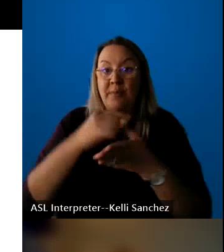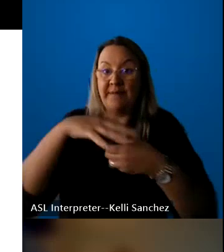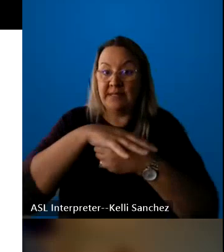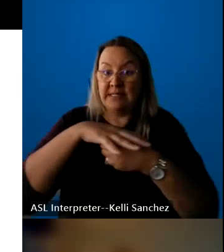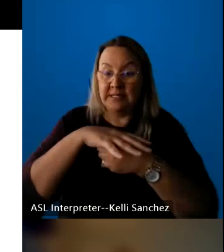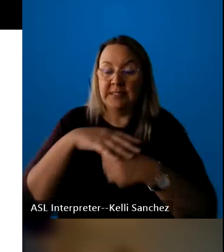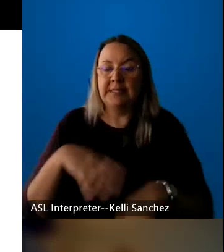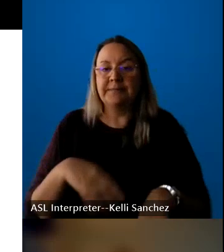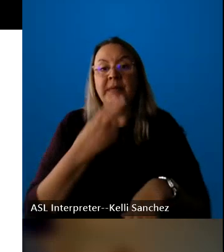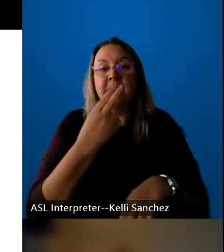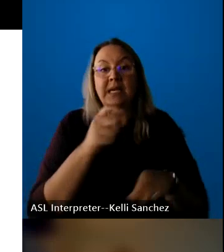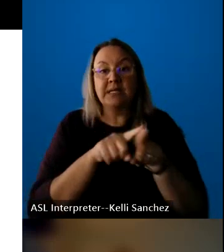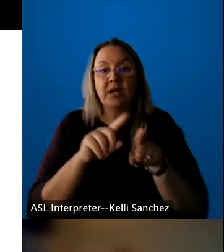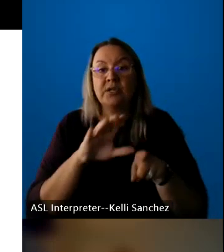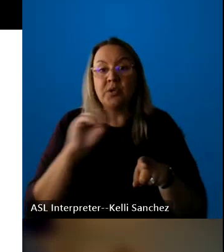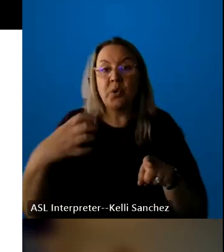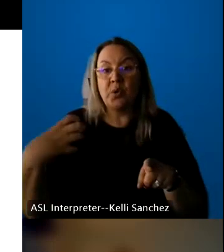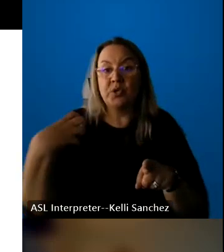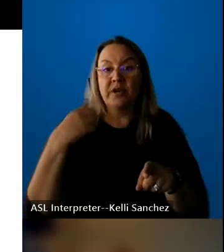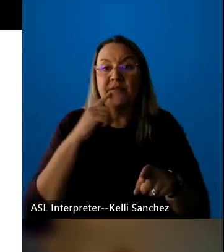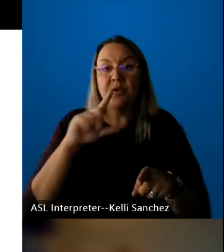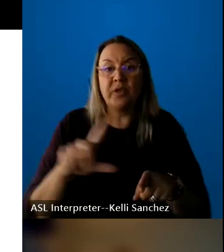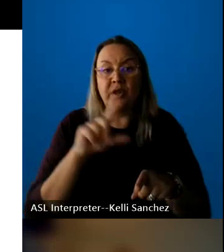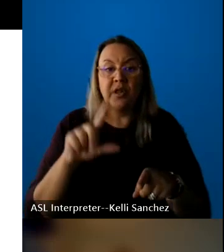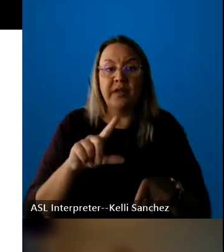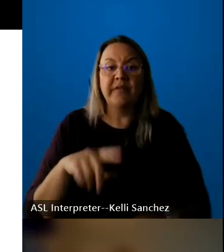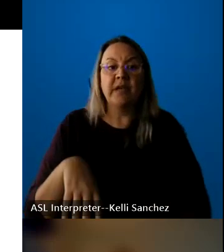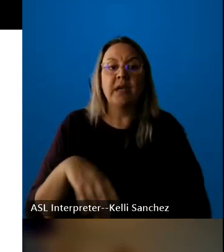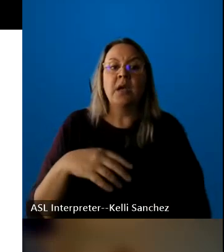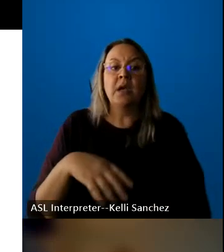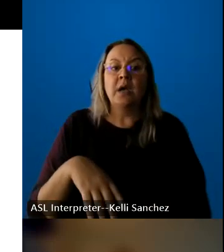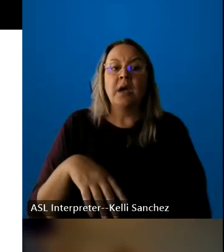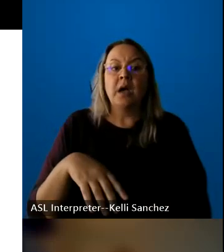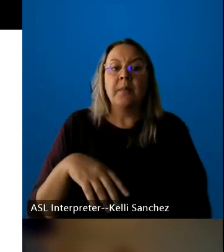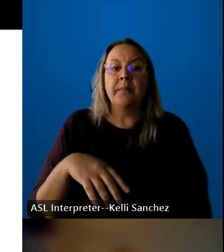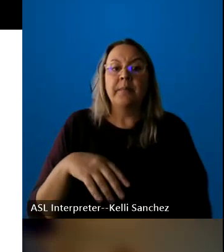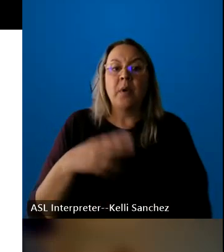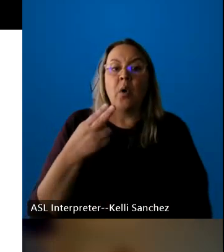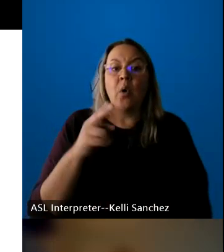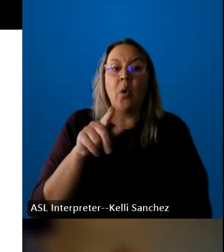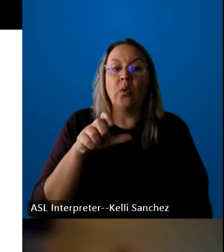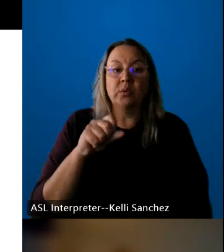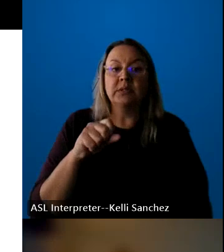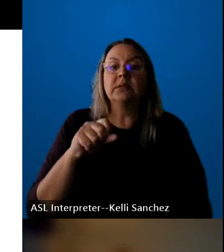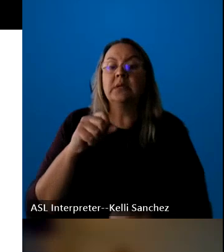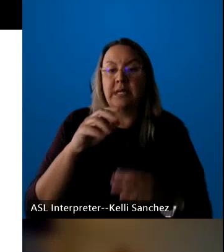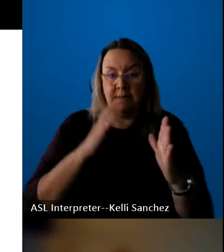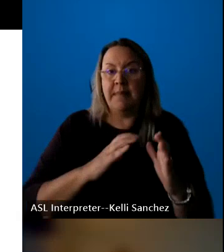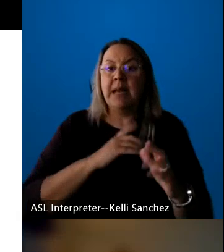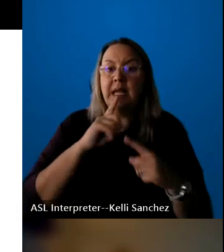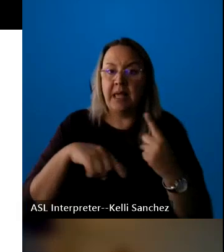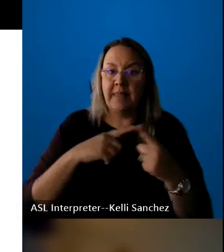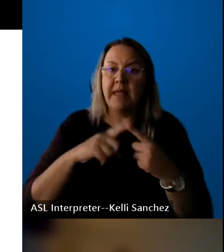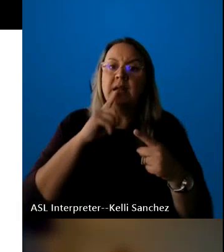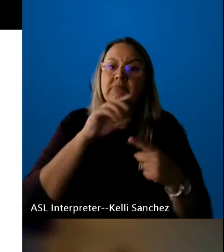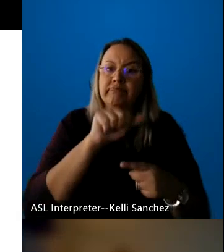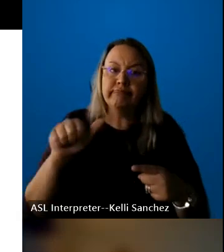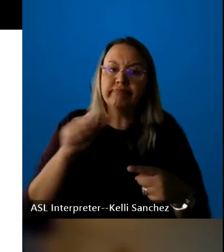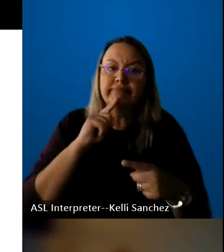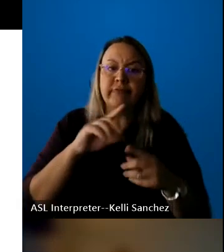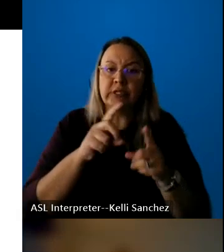also serves as the co-chair for the Louisville Host Committee and is a district committee member of Alcoholics Anonymous District